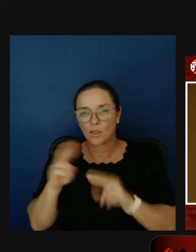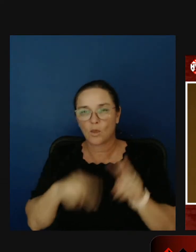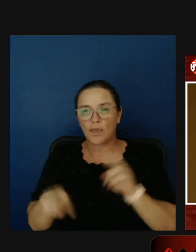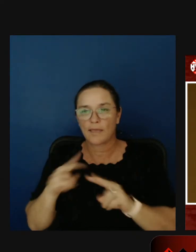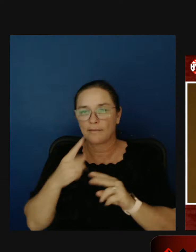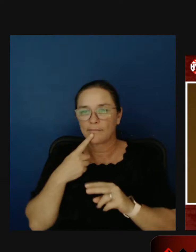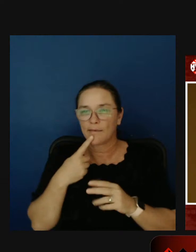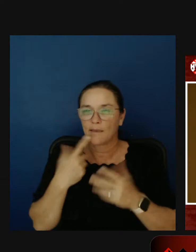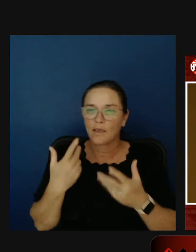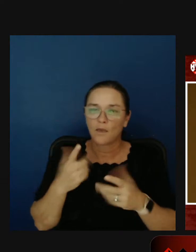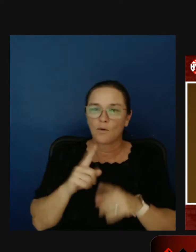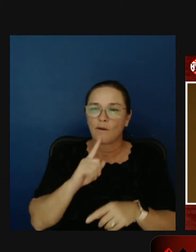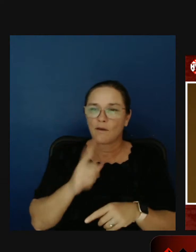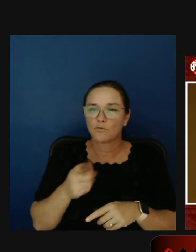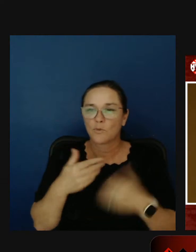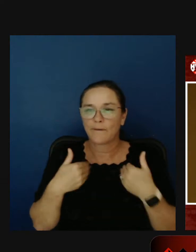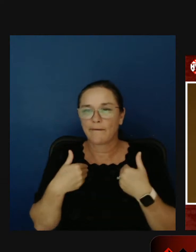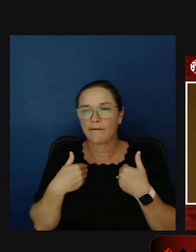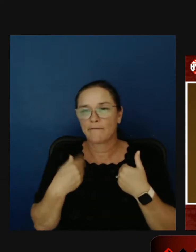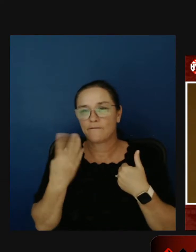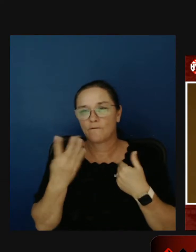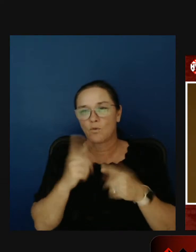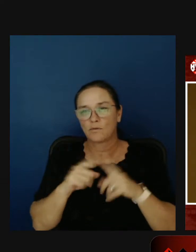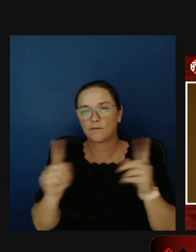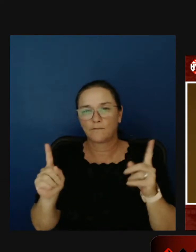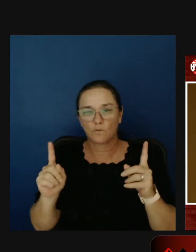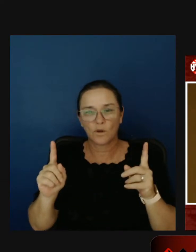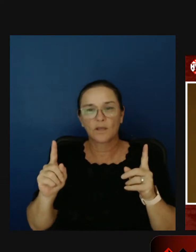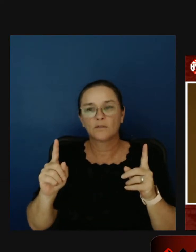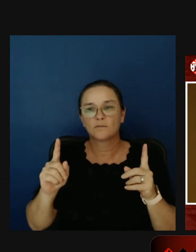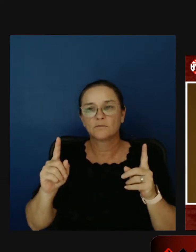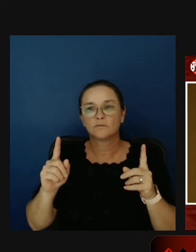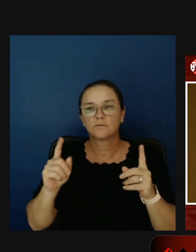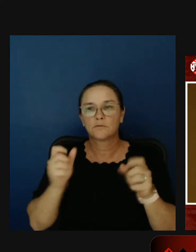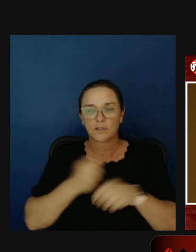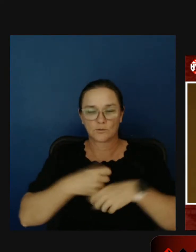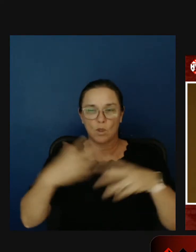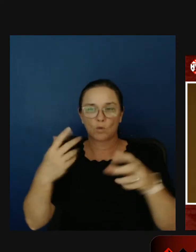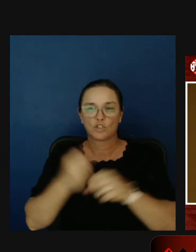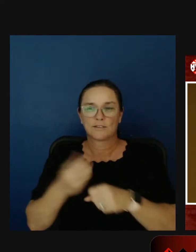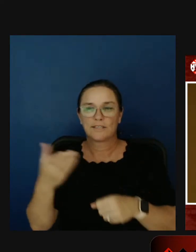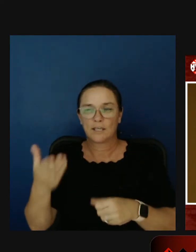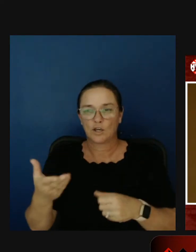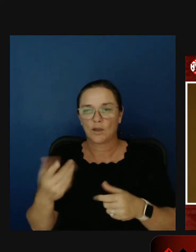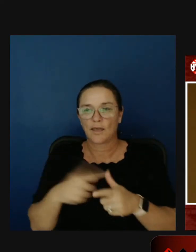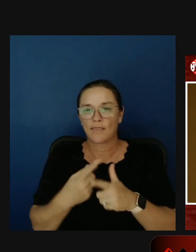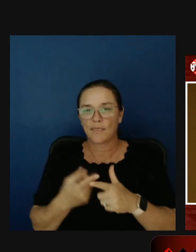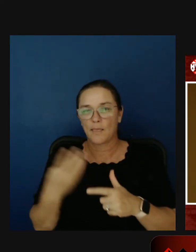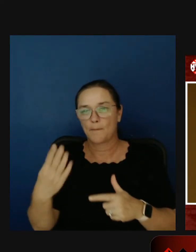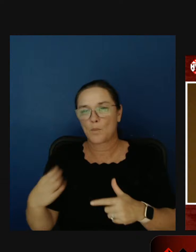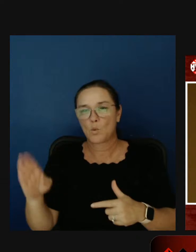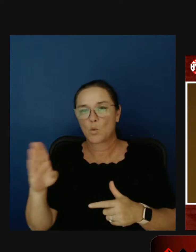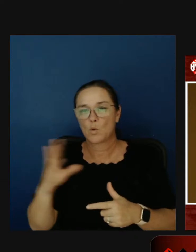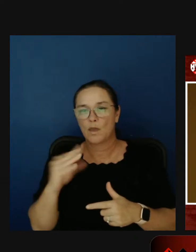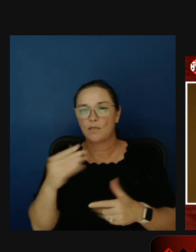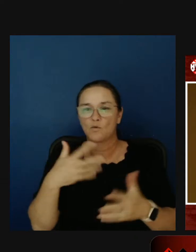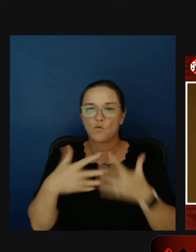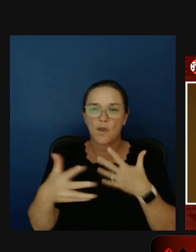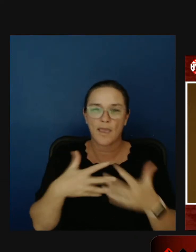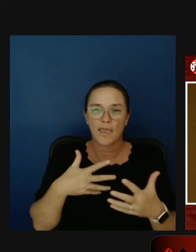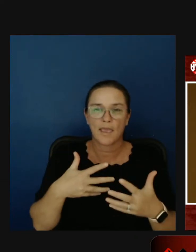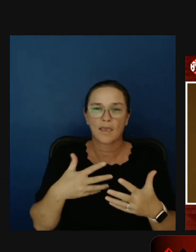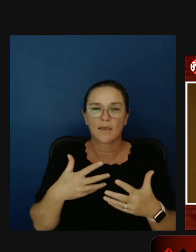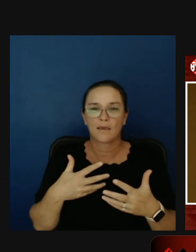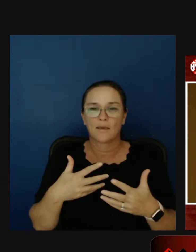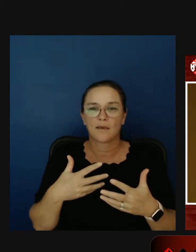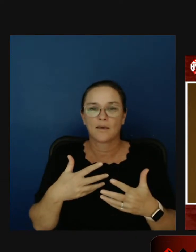we've actually got 4 different explosions here. And then these blues and grays here are all